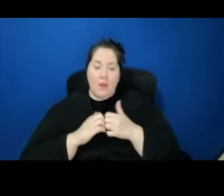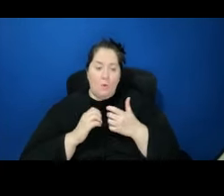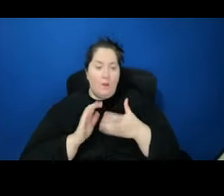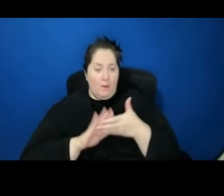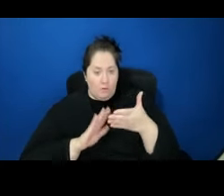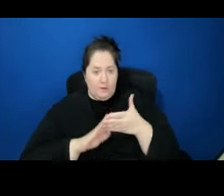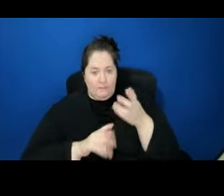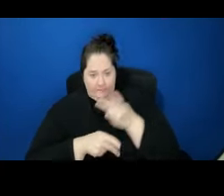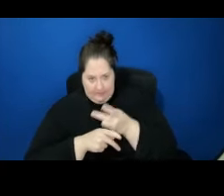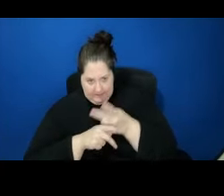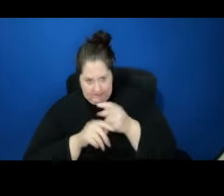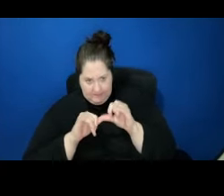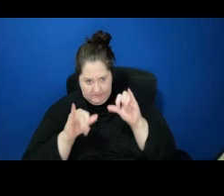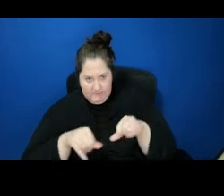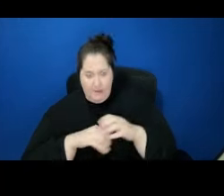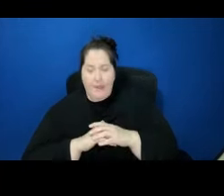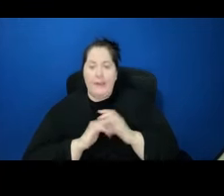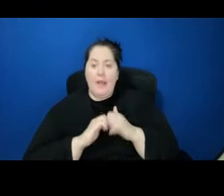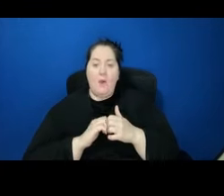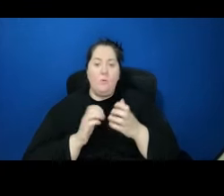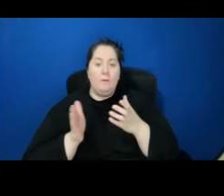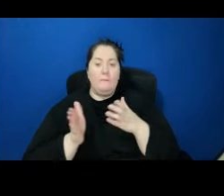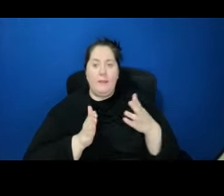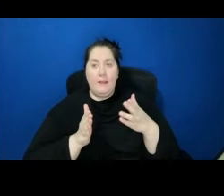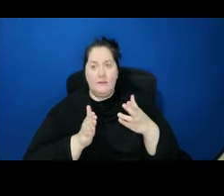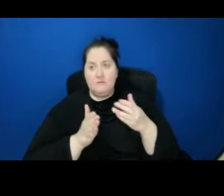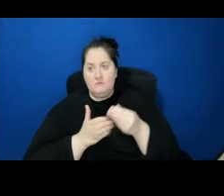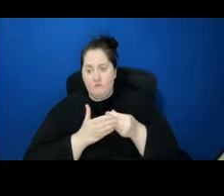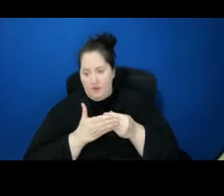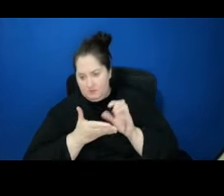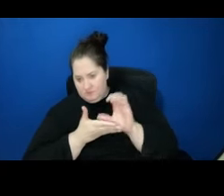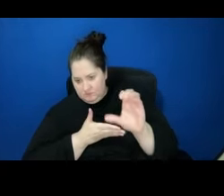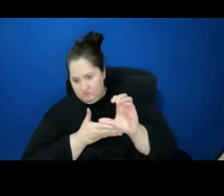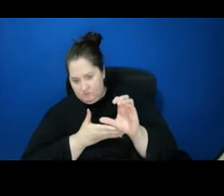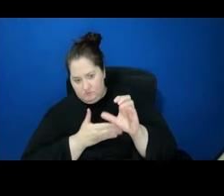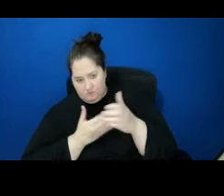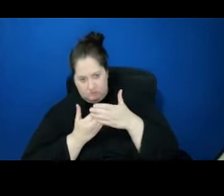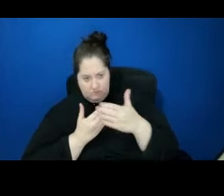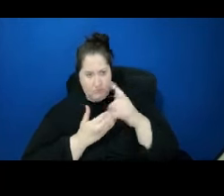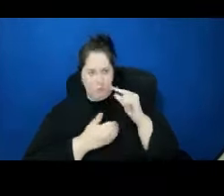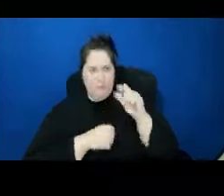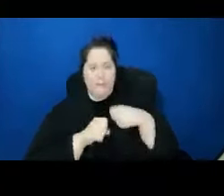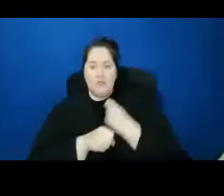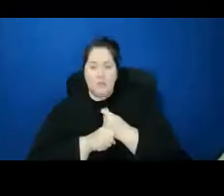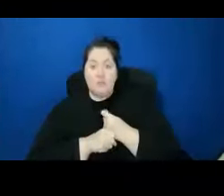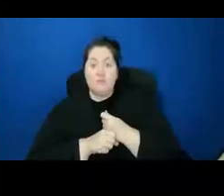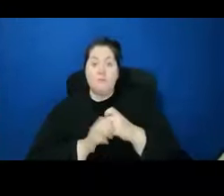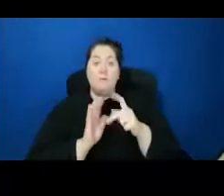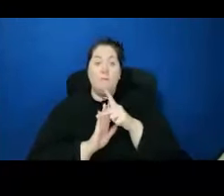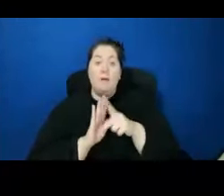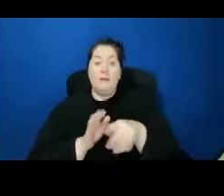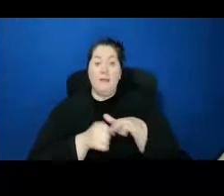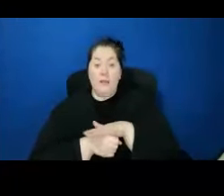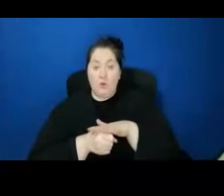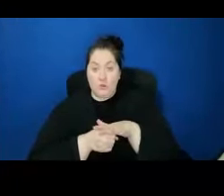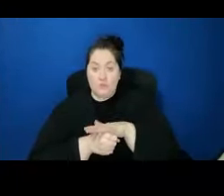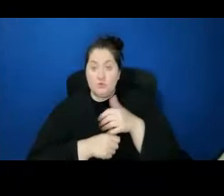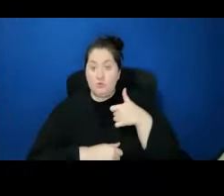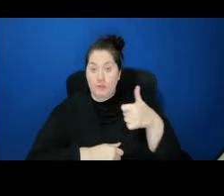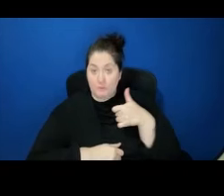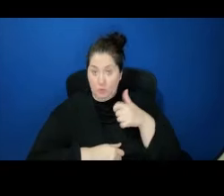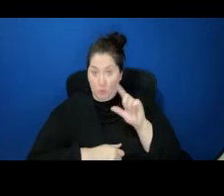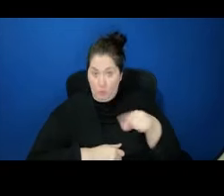of course, how we plan to fund investments over the next 20 years. So those are the policy areas that are addressed in